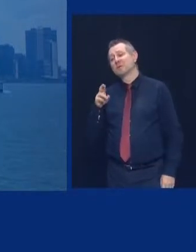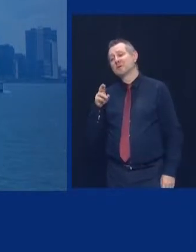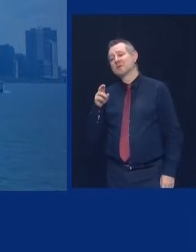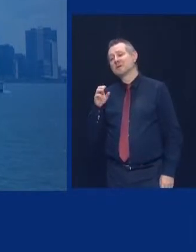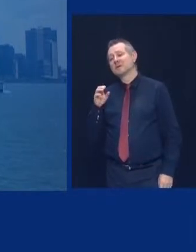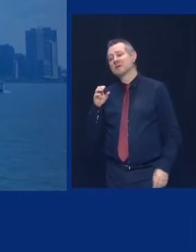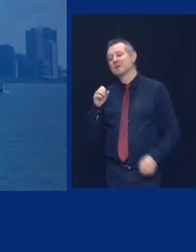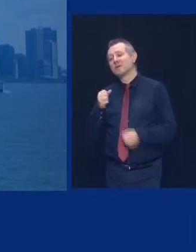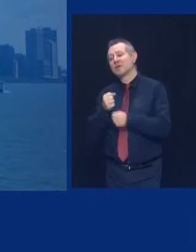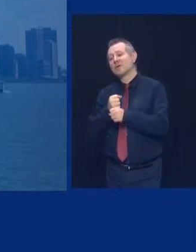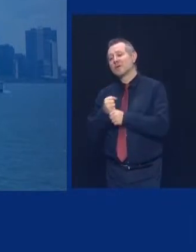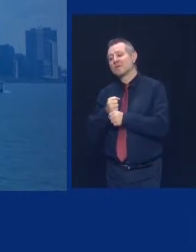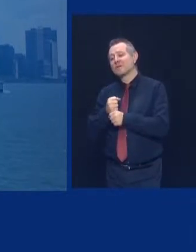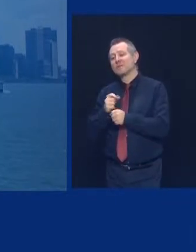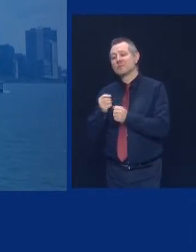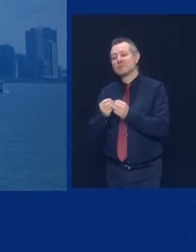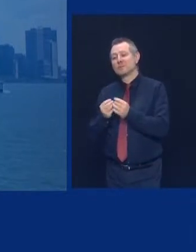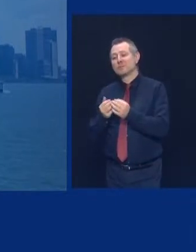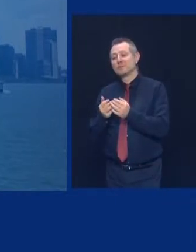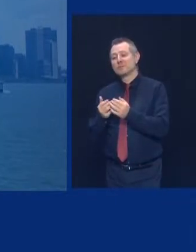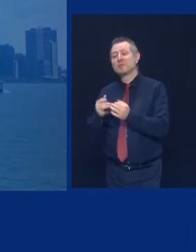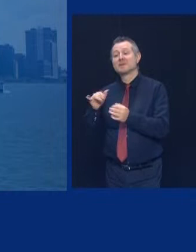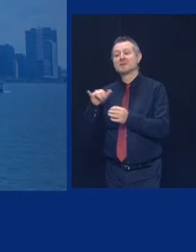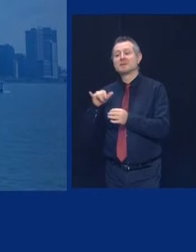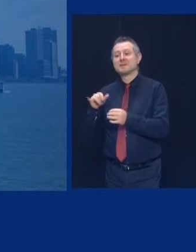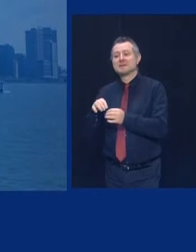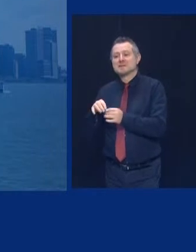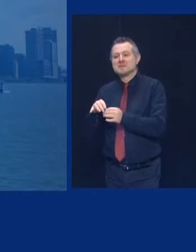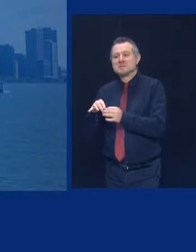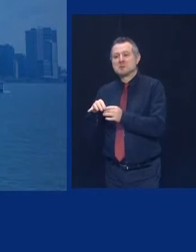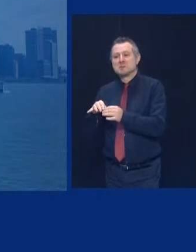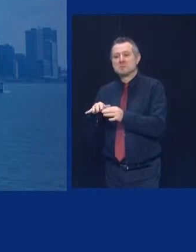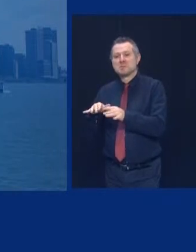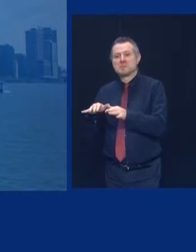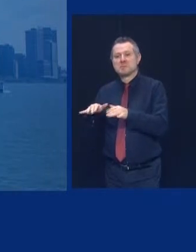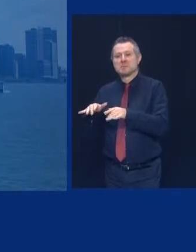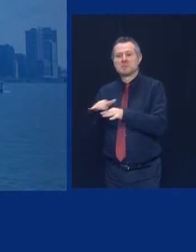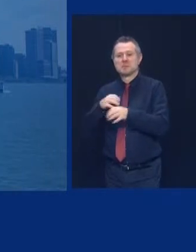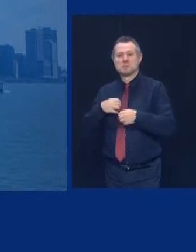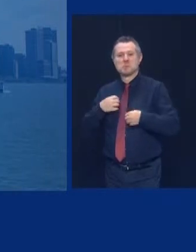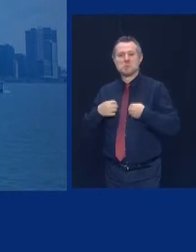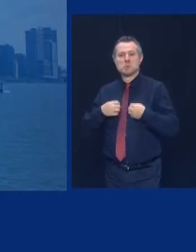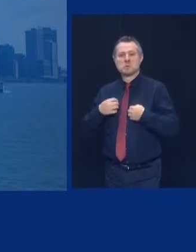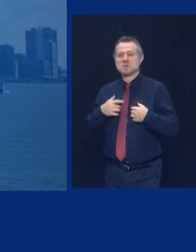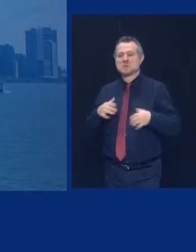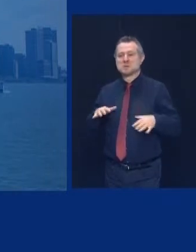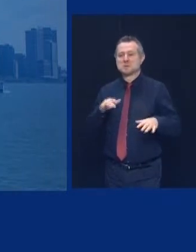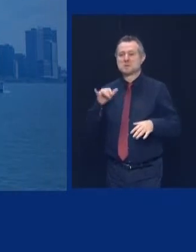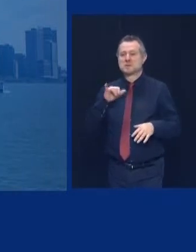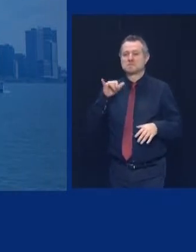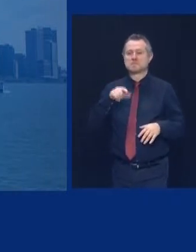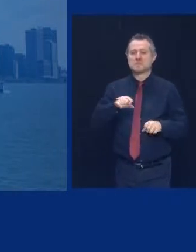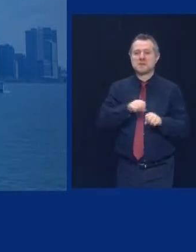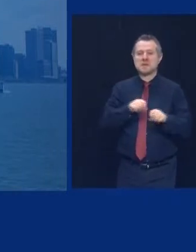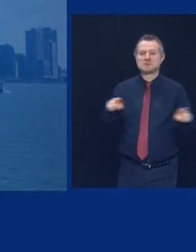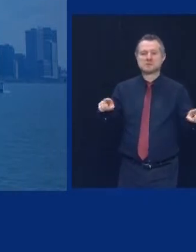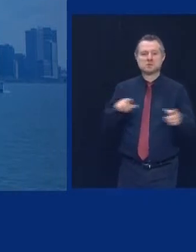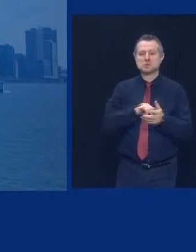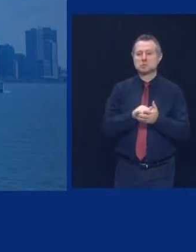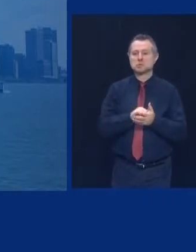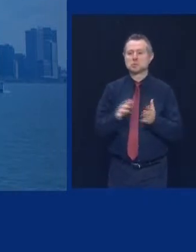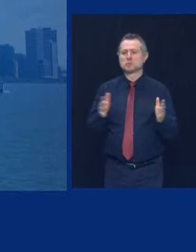today I would ask New Yorkers, just change the prioritization of who we think we are